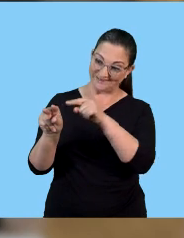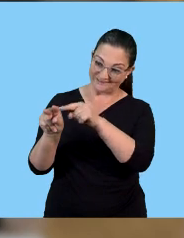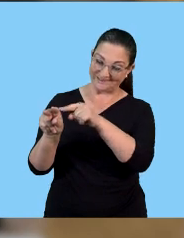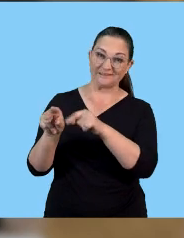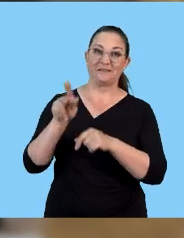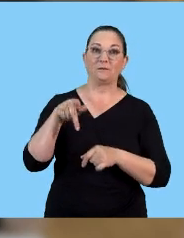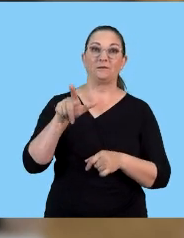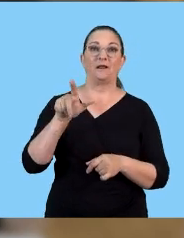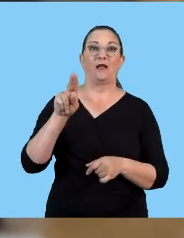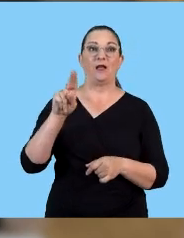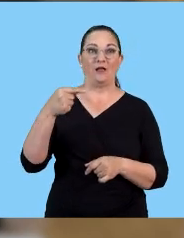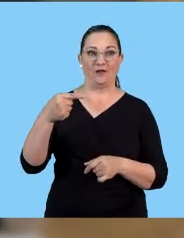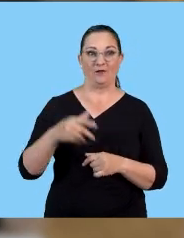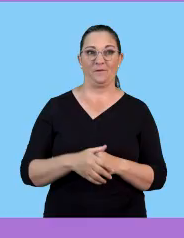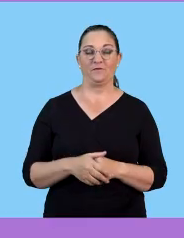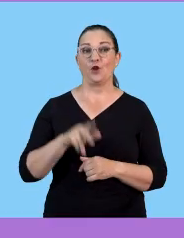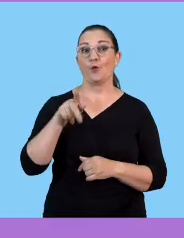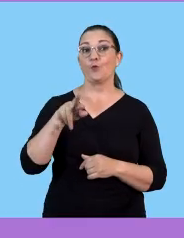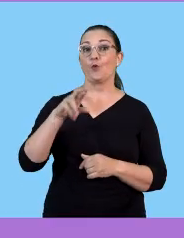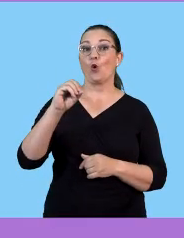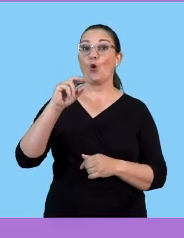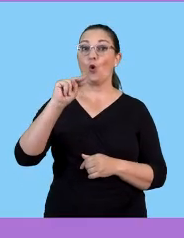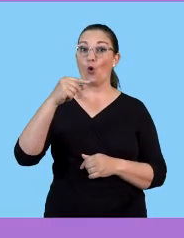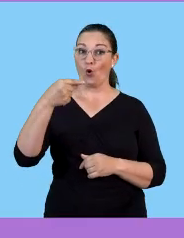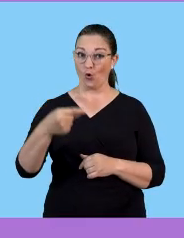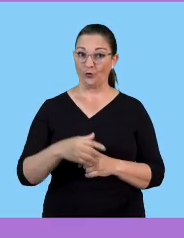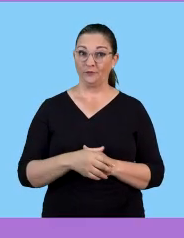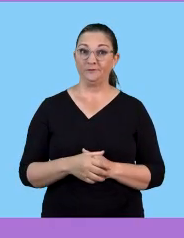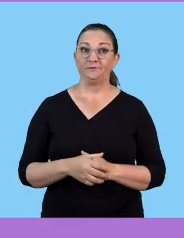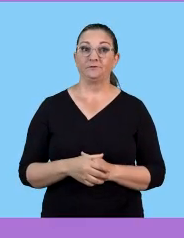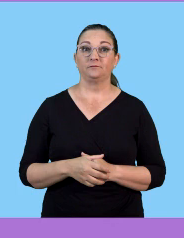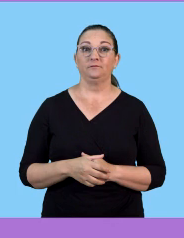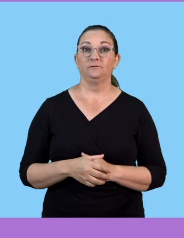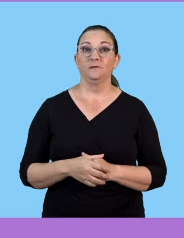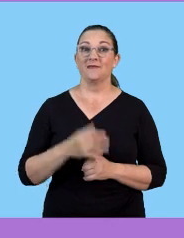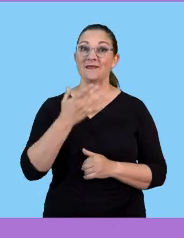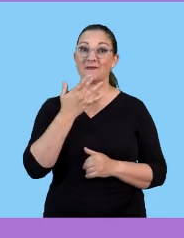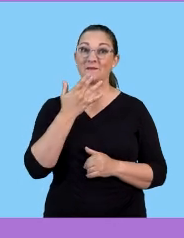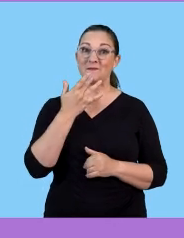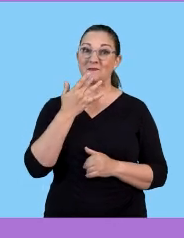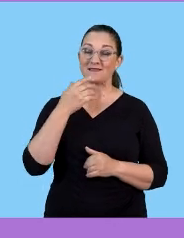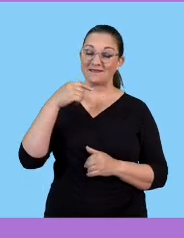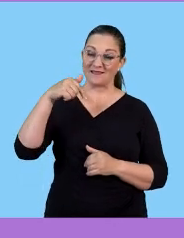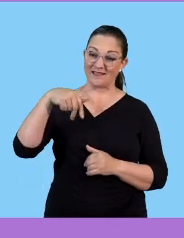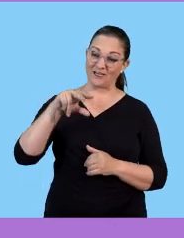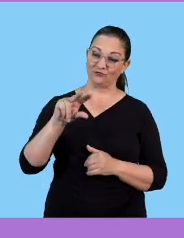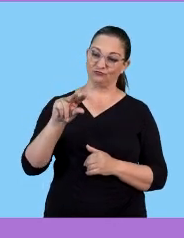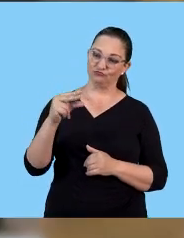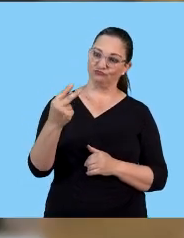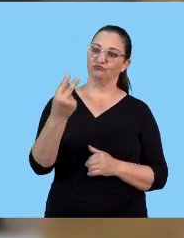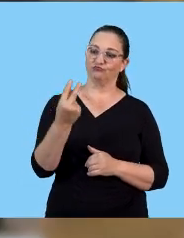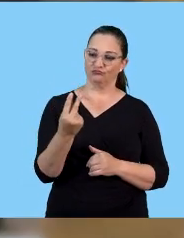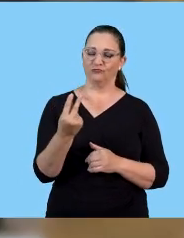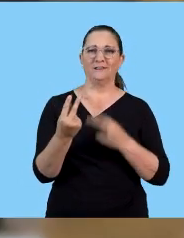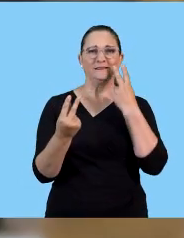power comes on. That's the plug. Aha! A prong is a metal piece that is part of the plug. So if you turn the